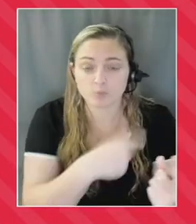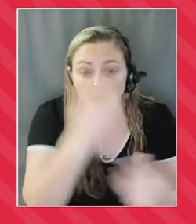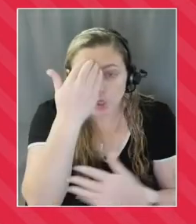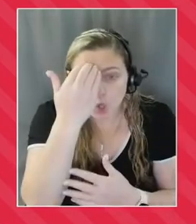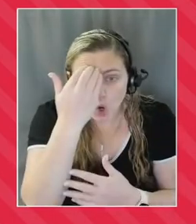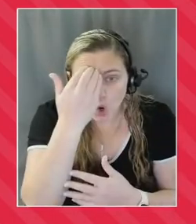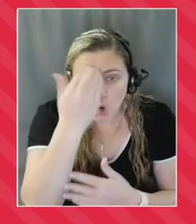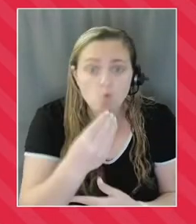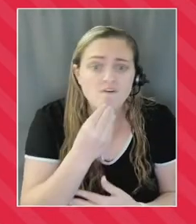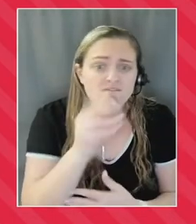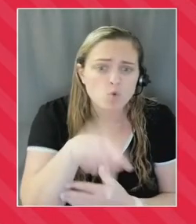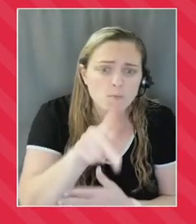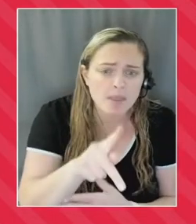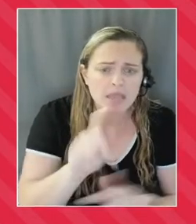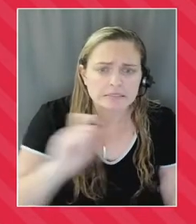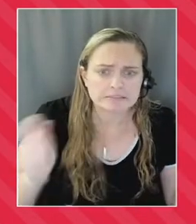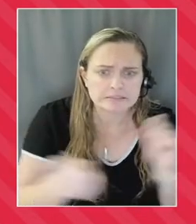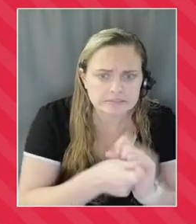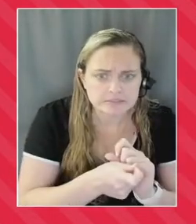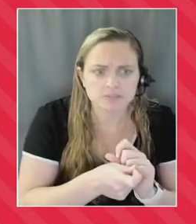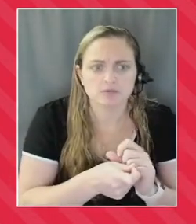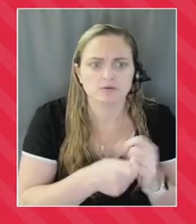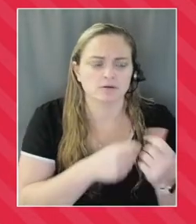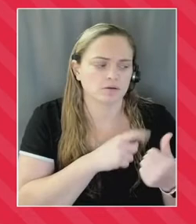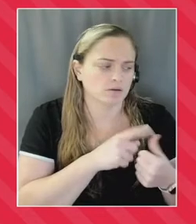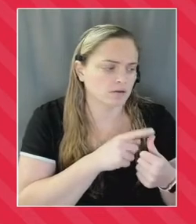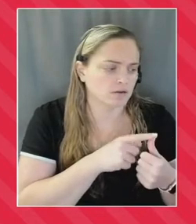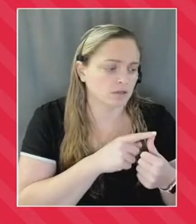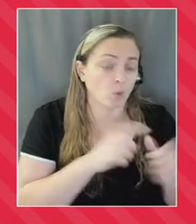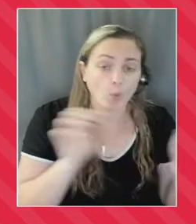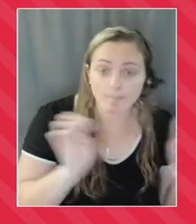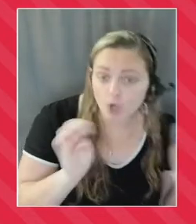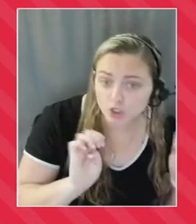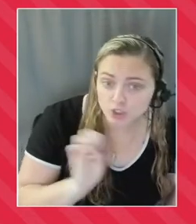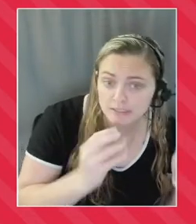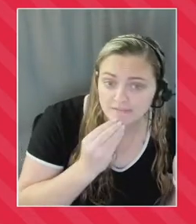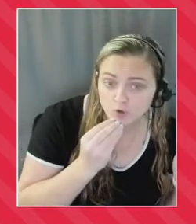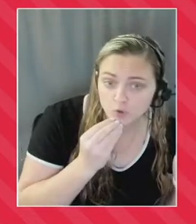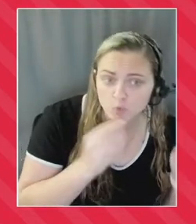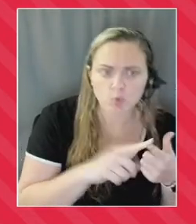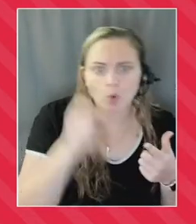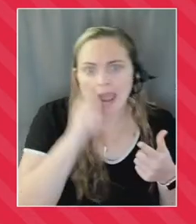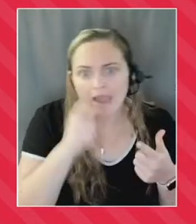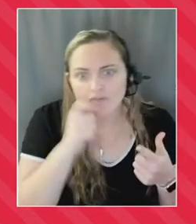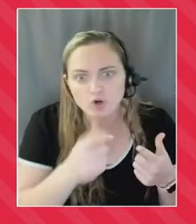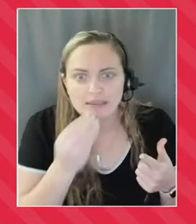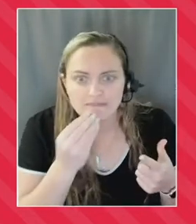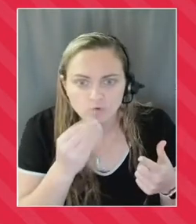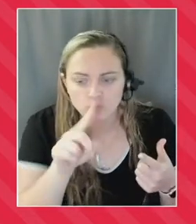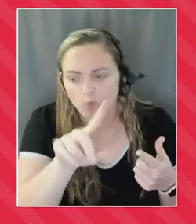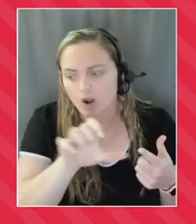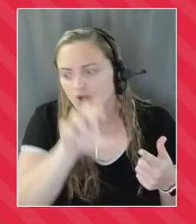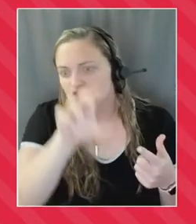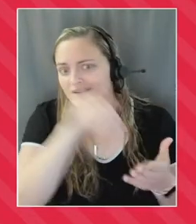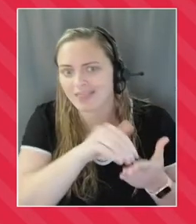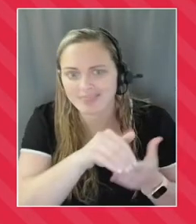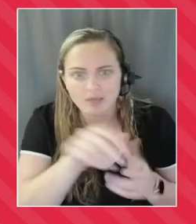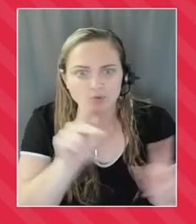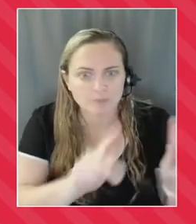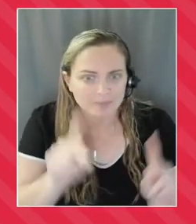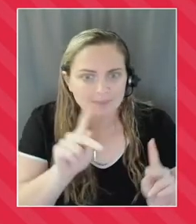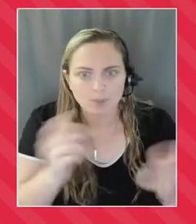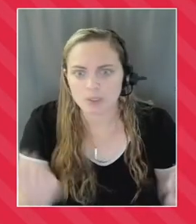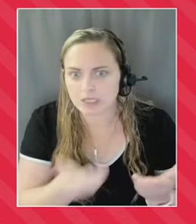food banking has shifted. We've gone from being an emergency food to the everyday food for hundreds of thousands of Mainers in our state. And I